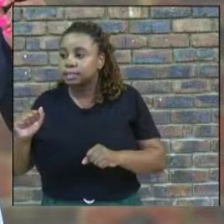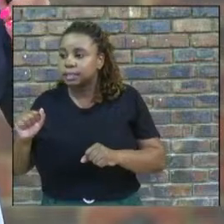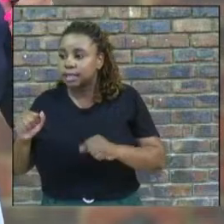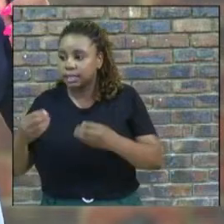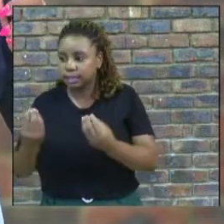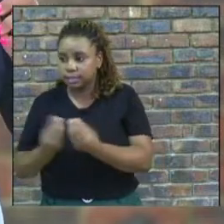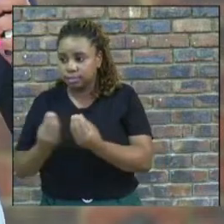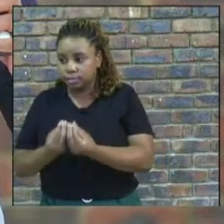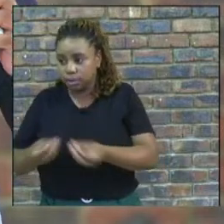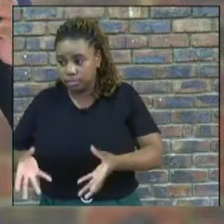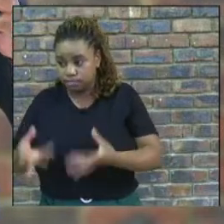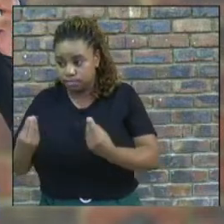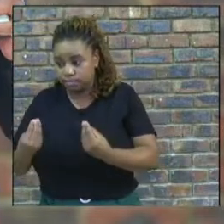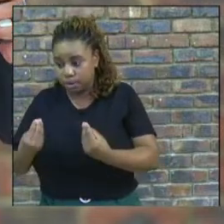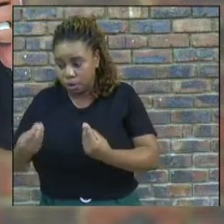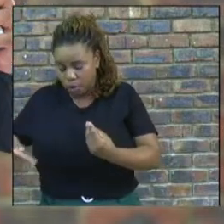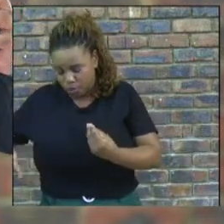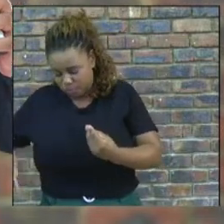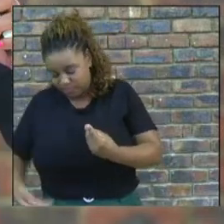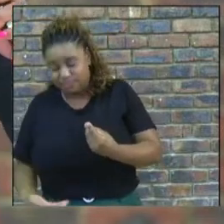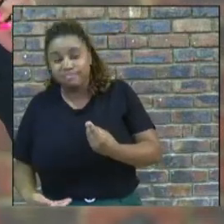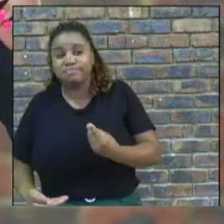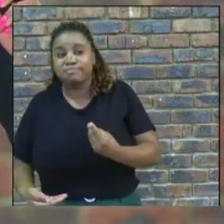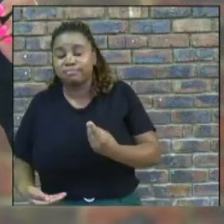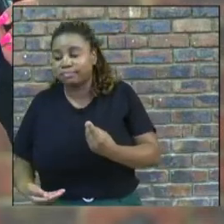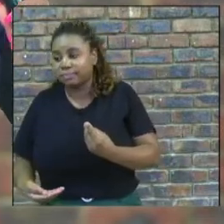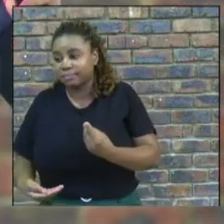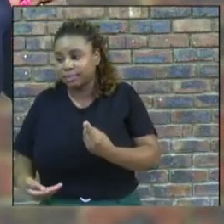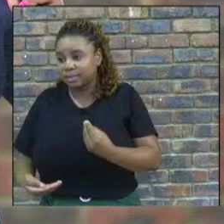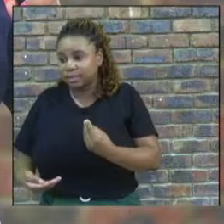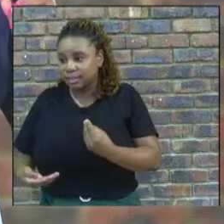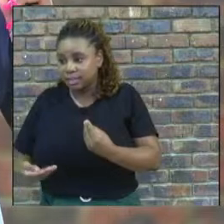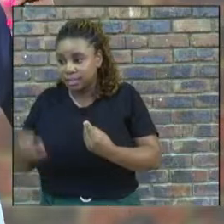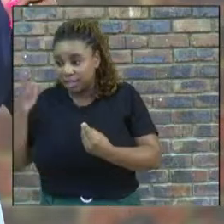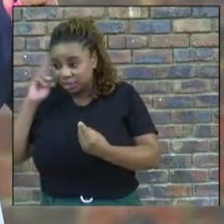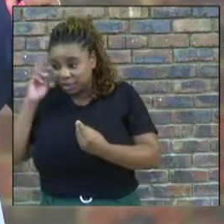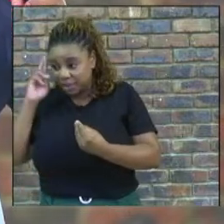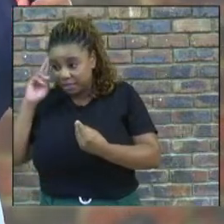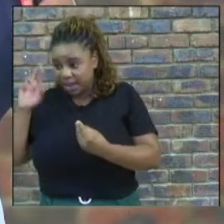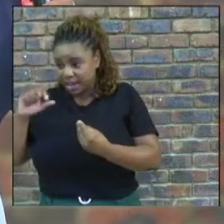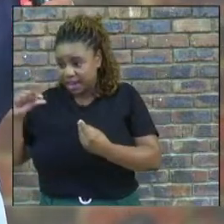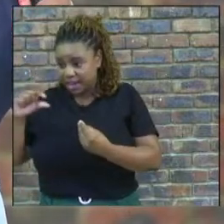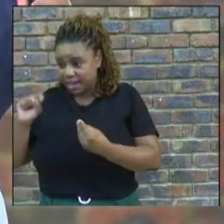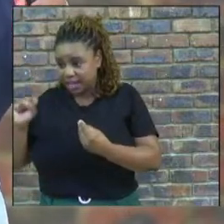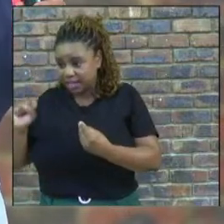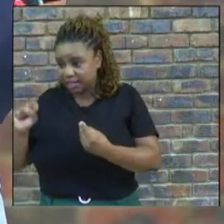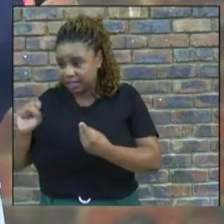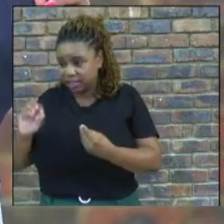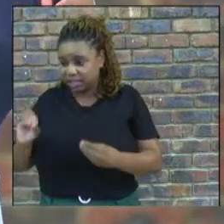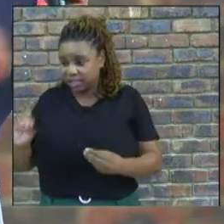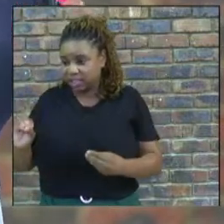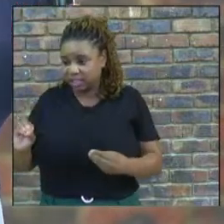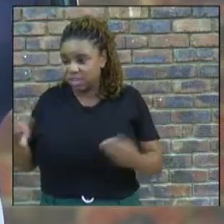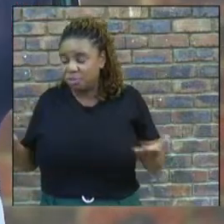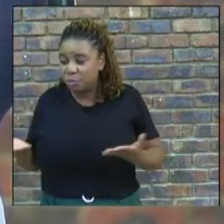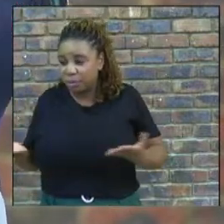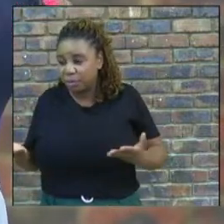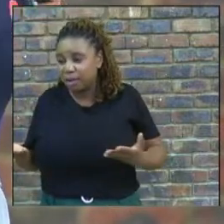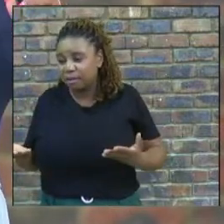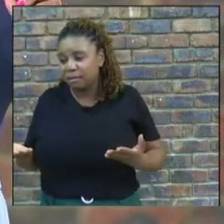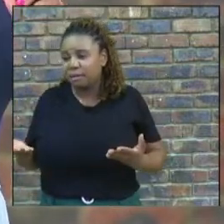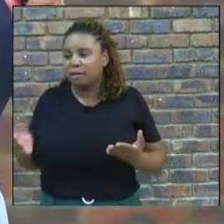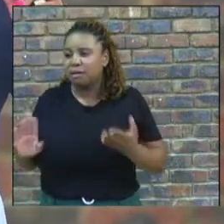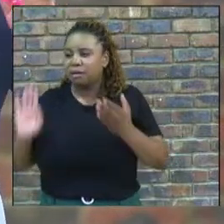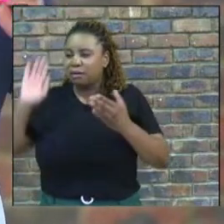go na le gas e leng gore e dula mo matlapeng ka motlase ka mo. So ya ipiwa gas e go ya driliwa